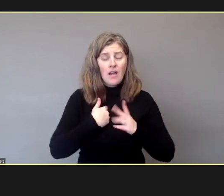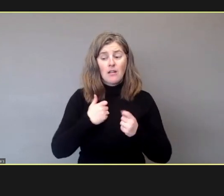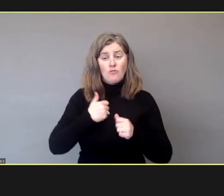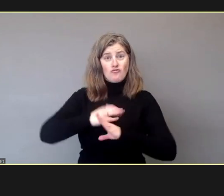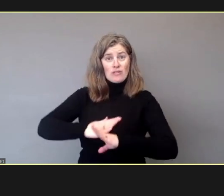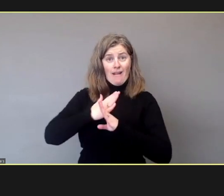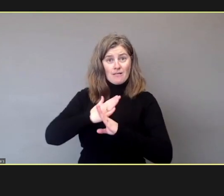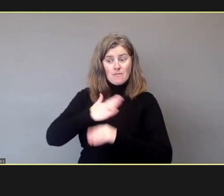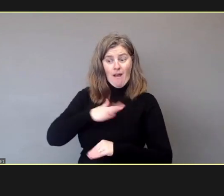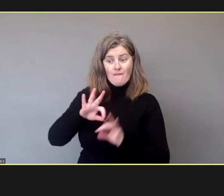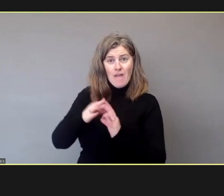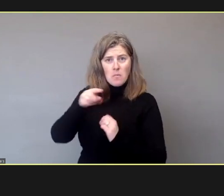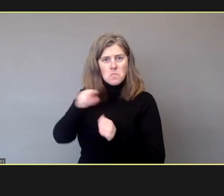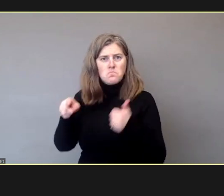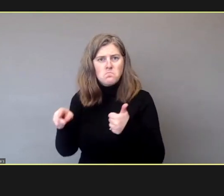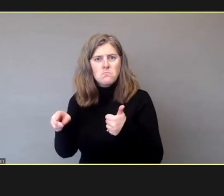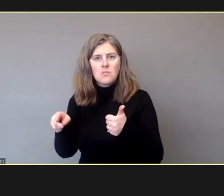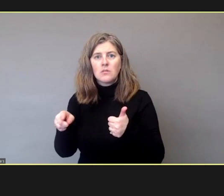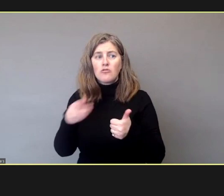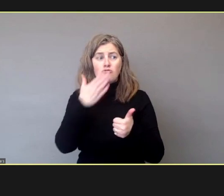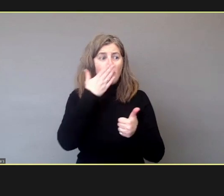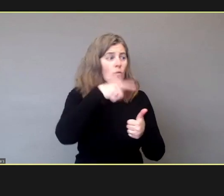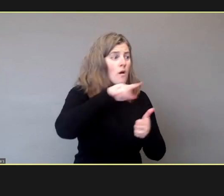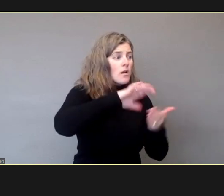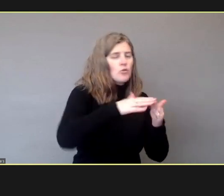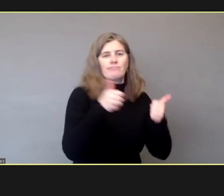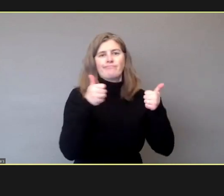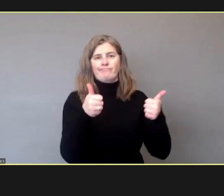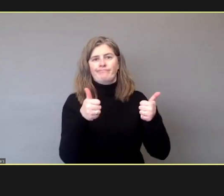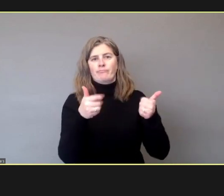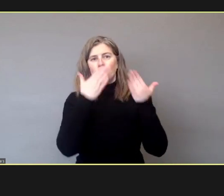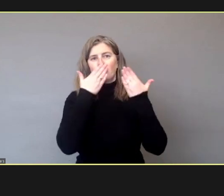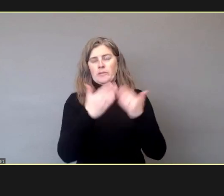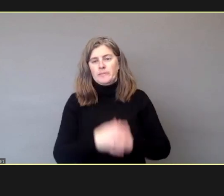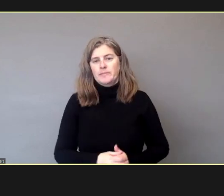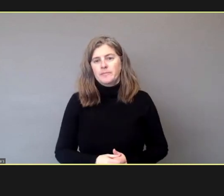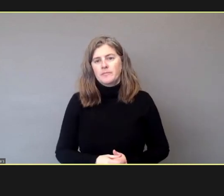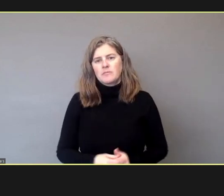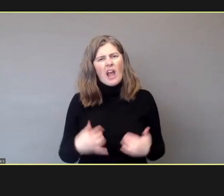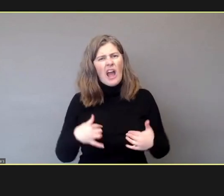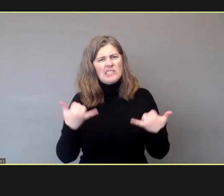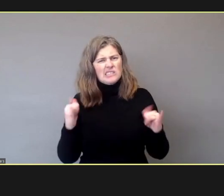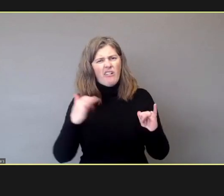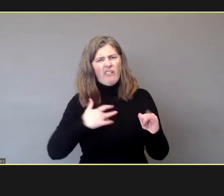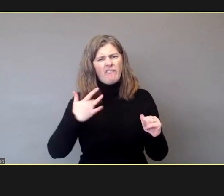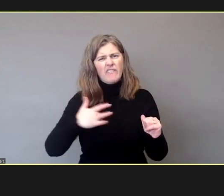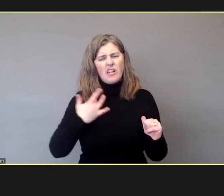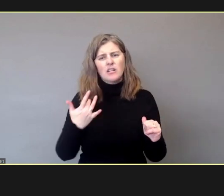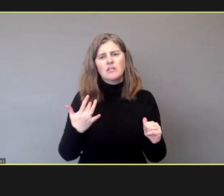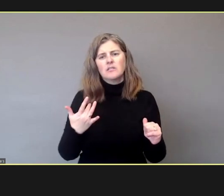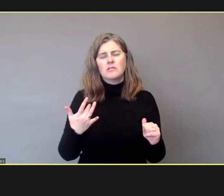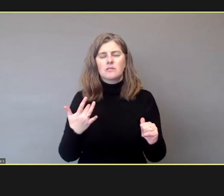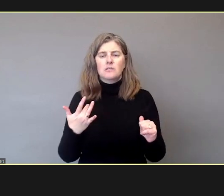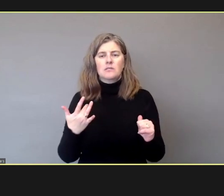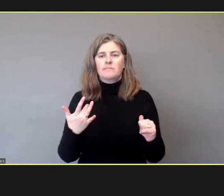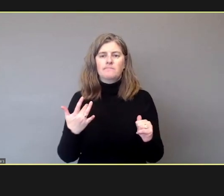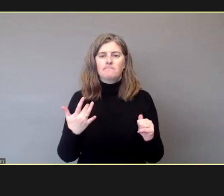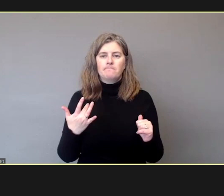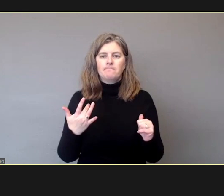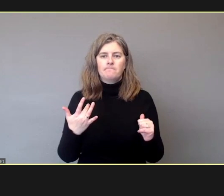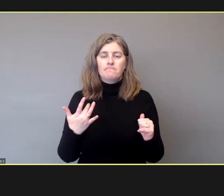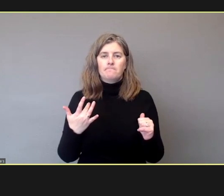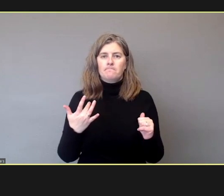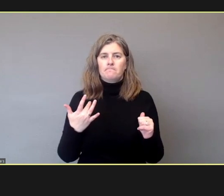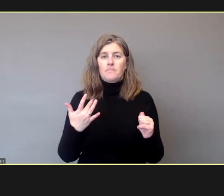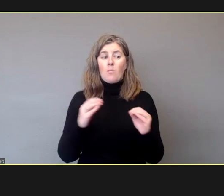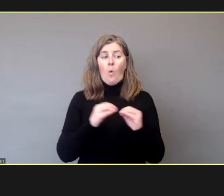family, which is fine, for the community, which is great. And so I still think we've got a big market, if